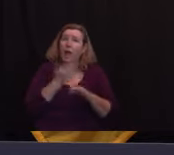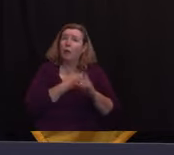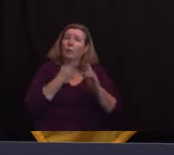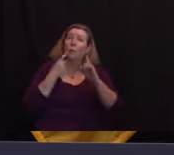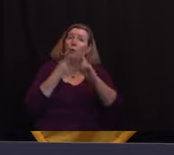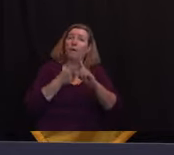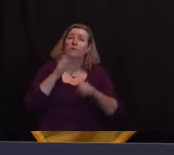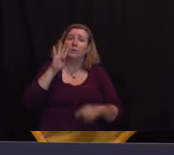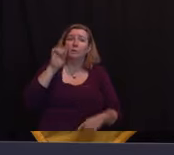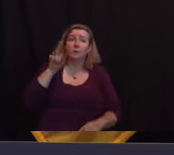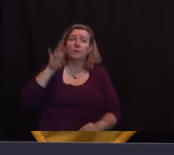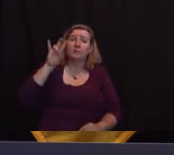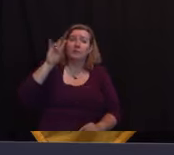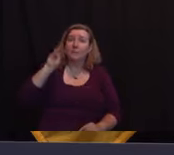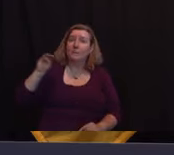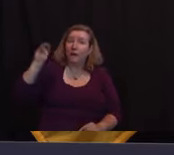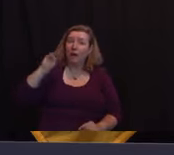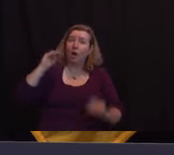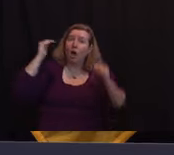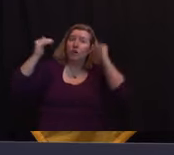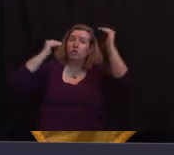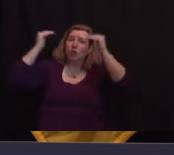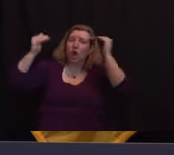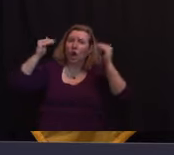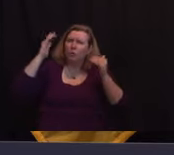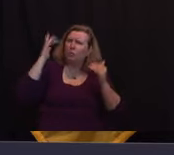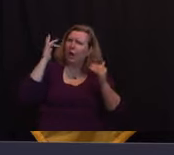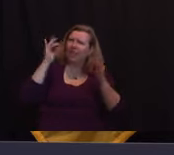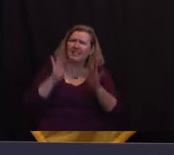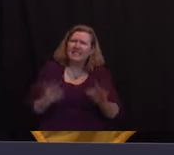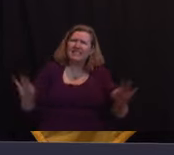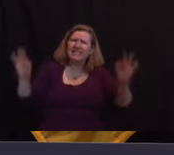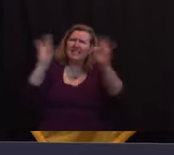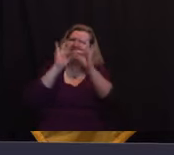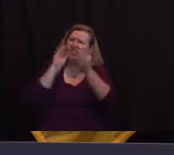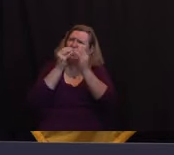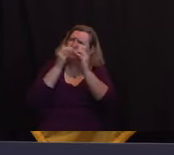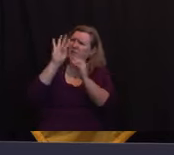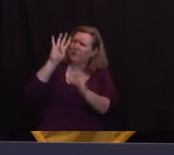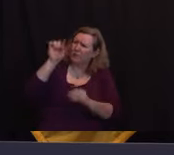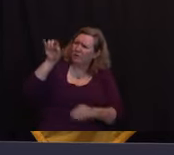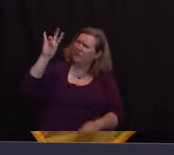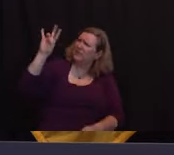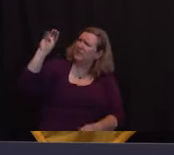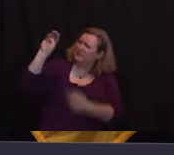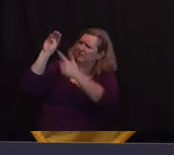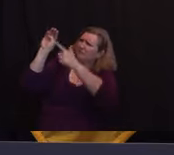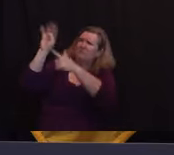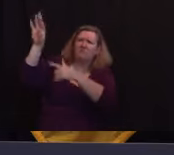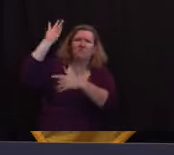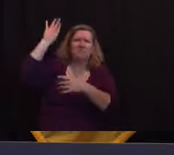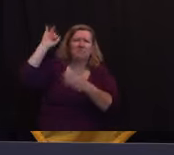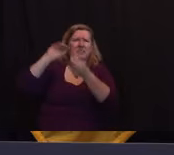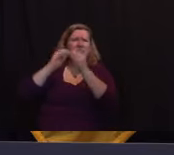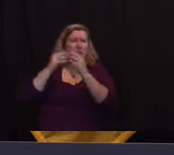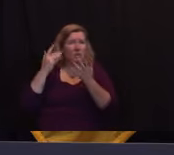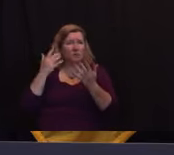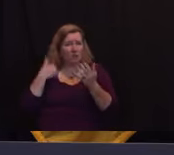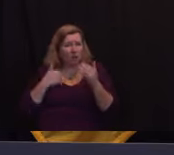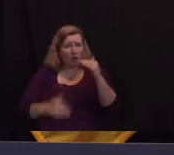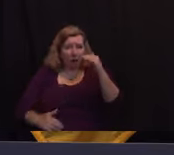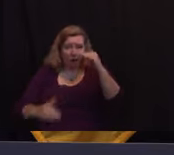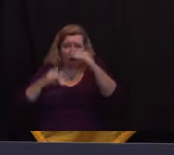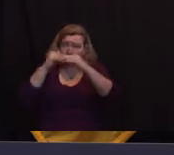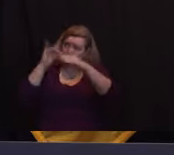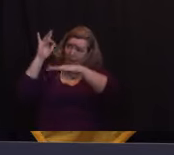million adults by the end of June, why is this so significant? And how confident are you that we'll get there? Because we are slowing